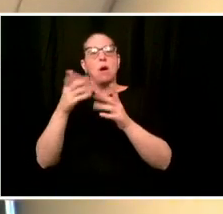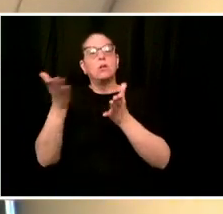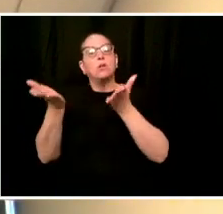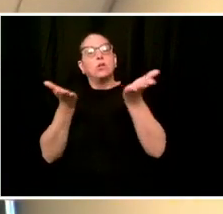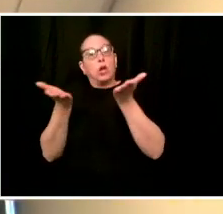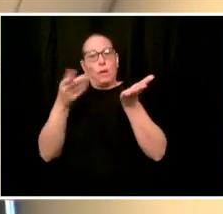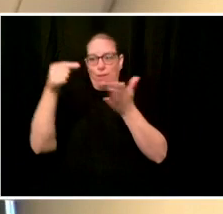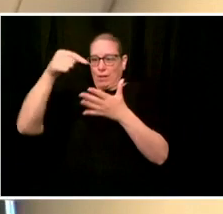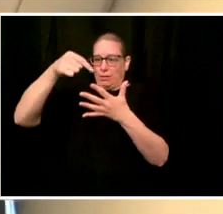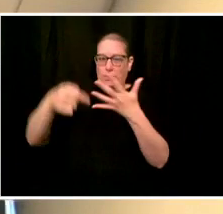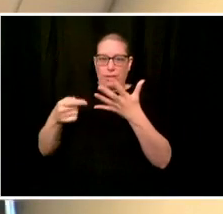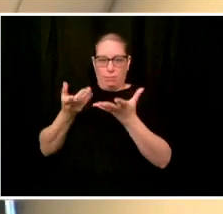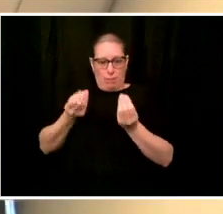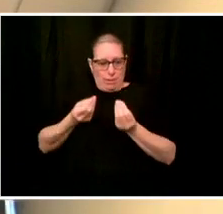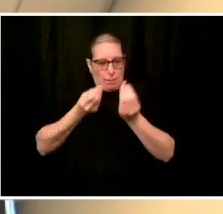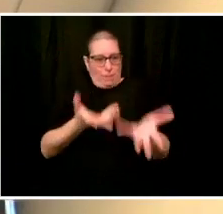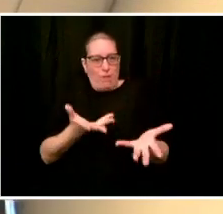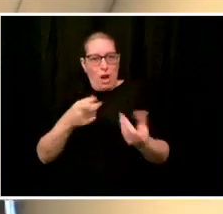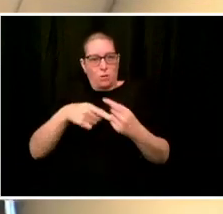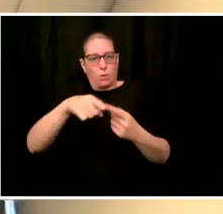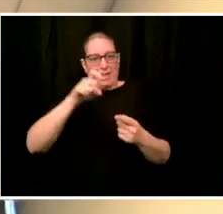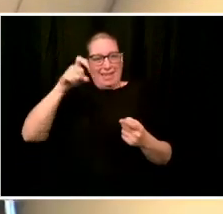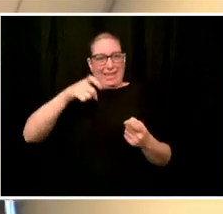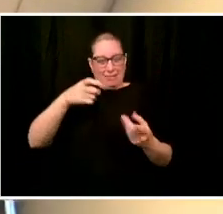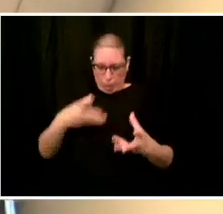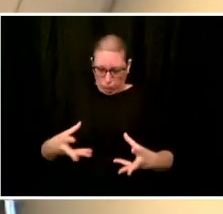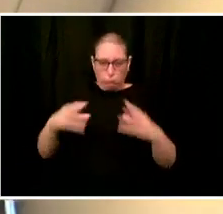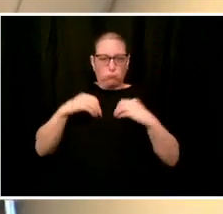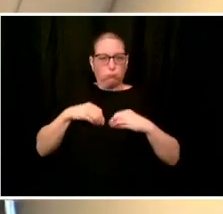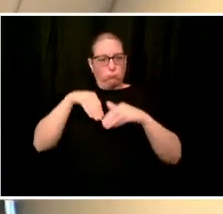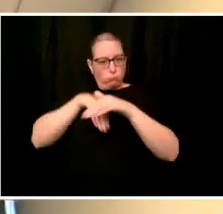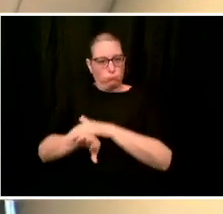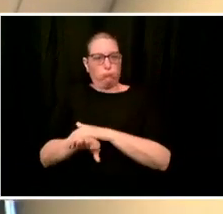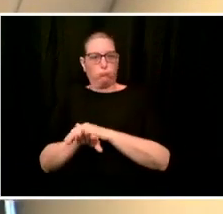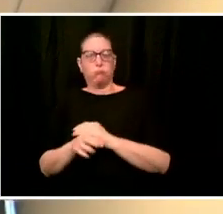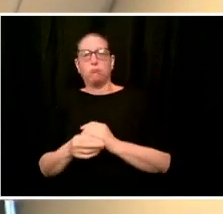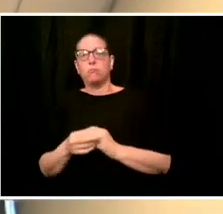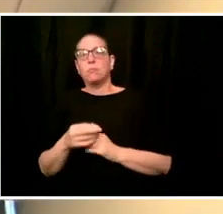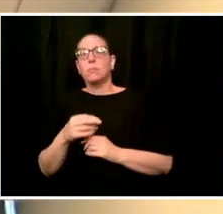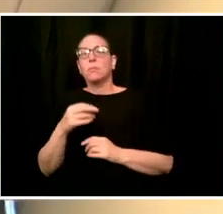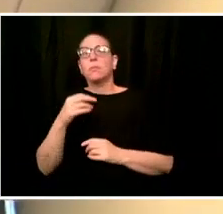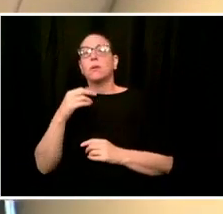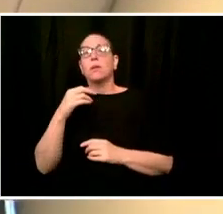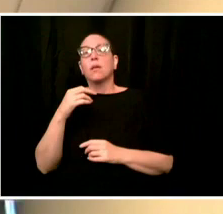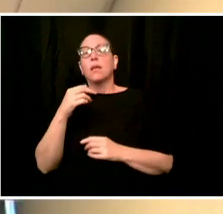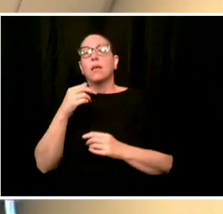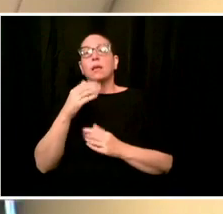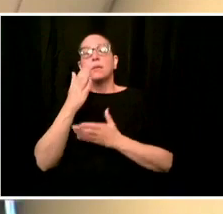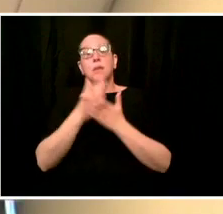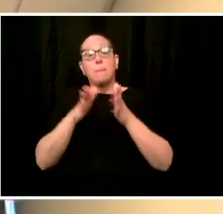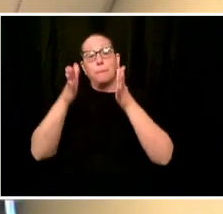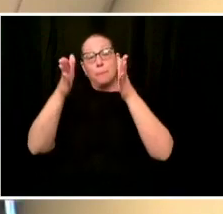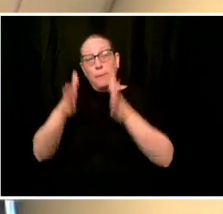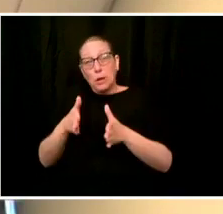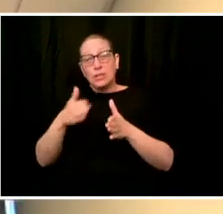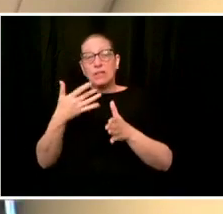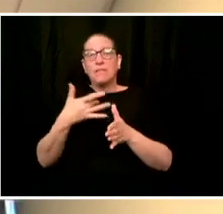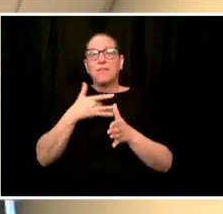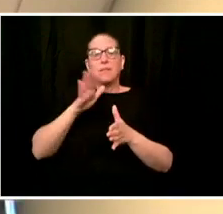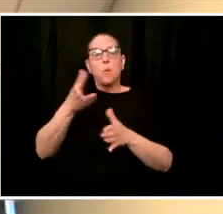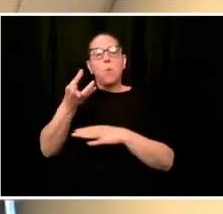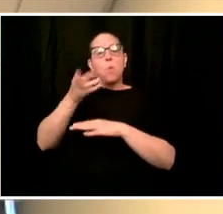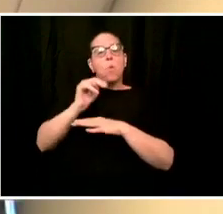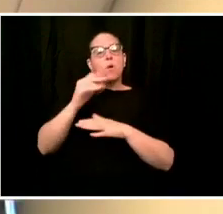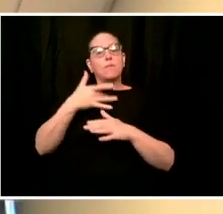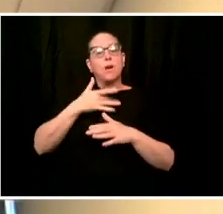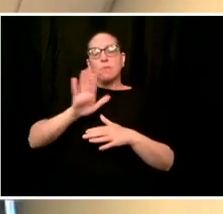human beings. Each individual has a different pathway that got them onto the streets. Each individual has a pathway that's going to take them